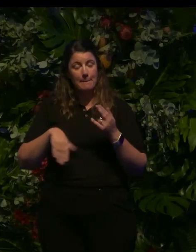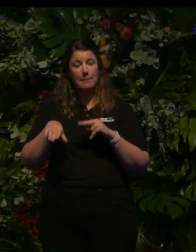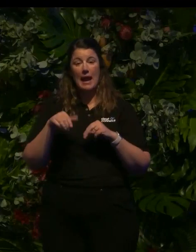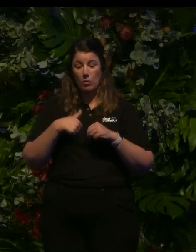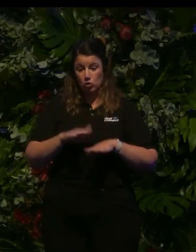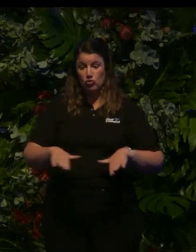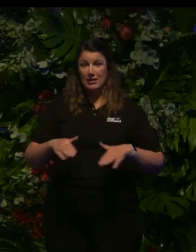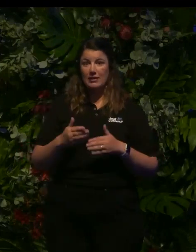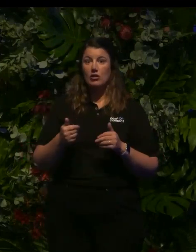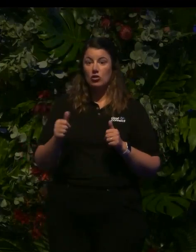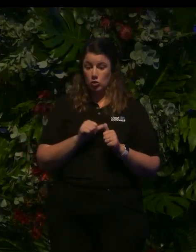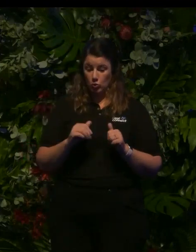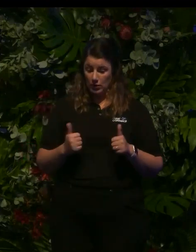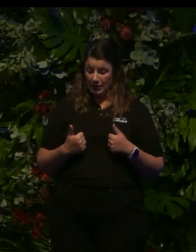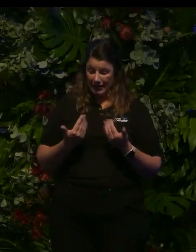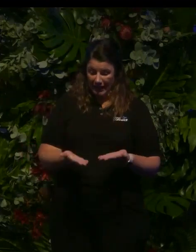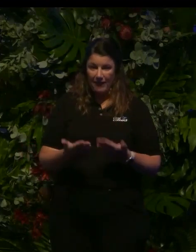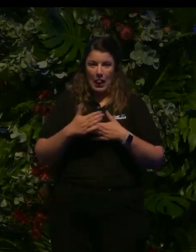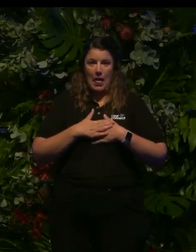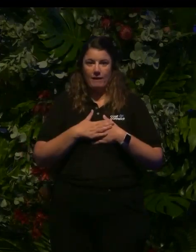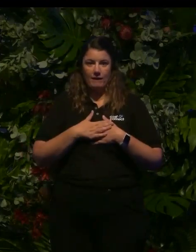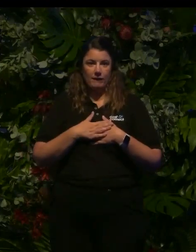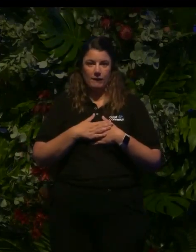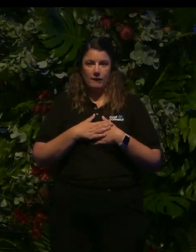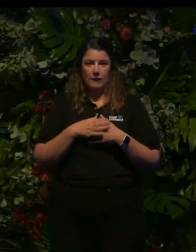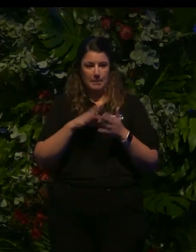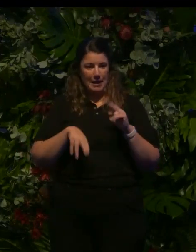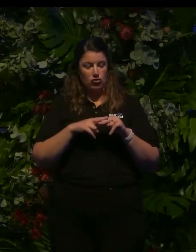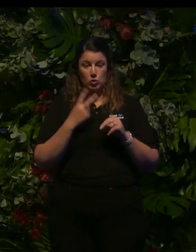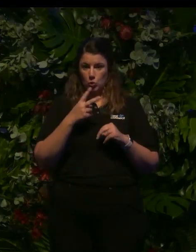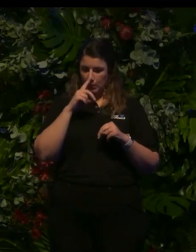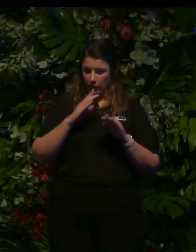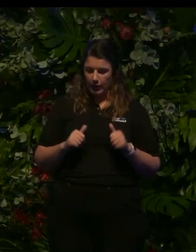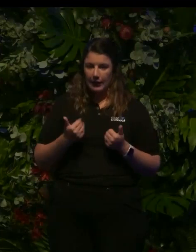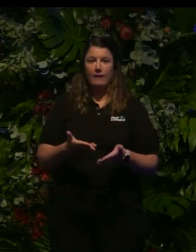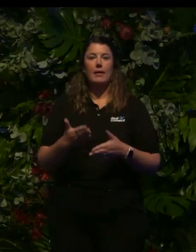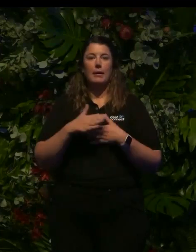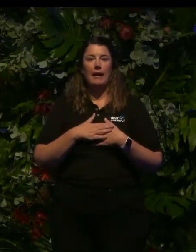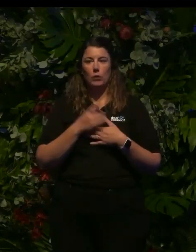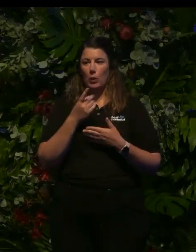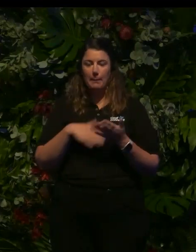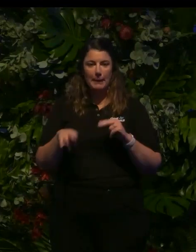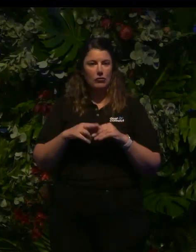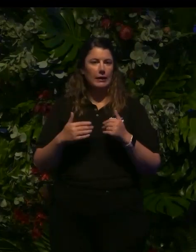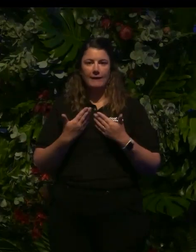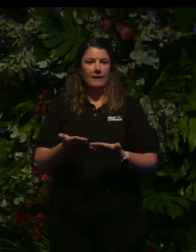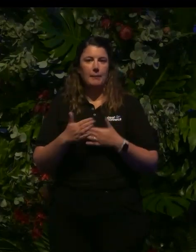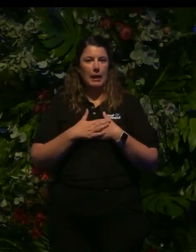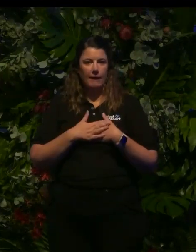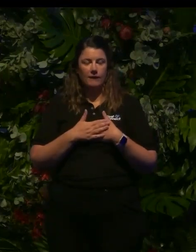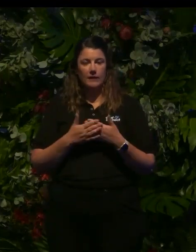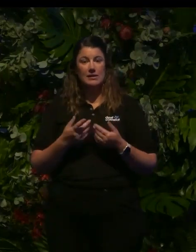deserve the parents which they grow up. So let us make sure that we as first, we are parents, yes, we